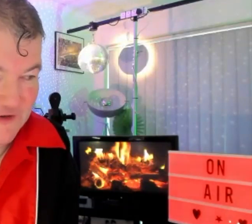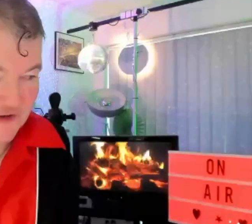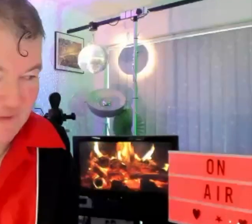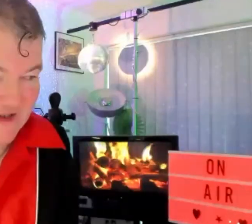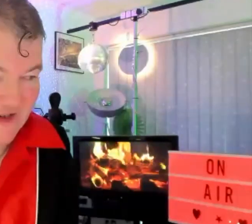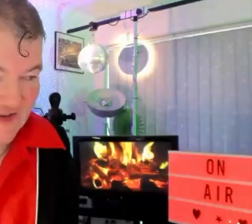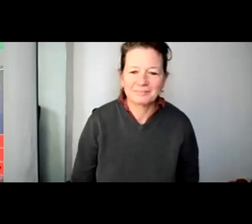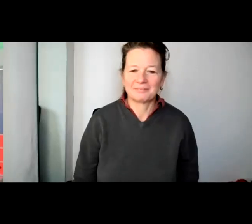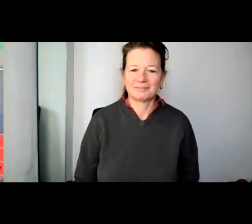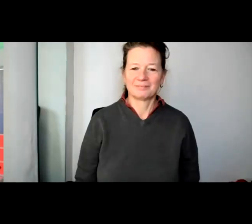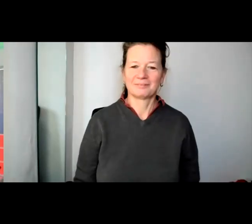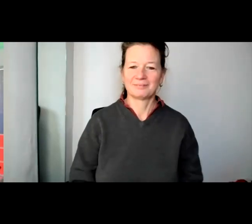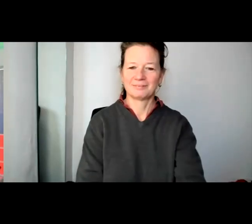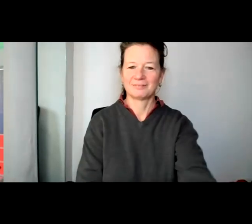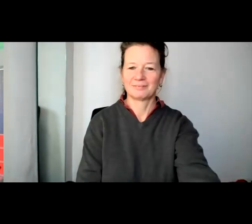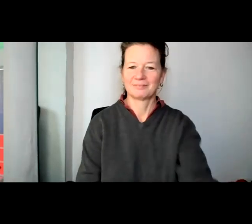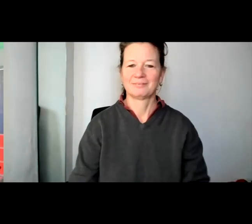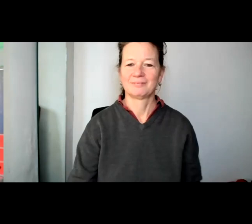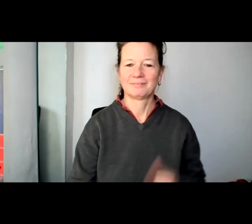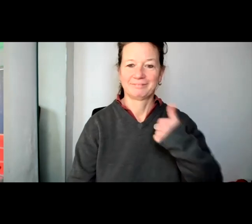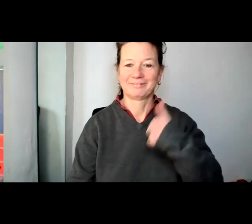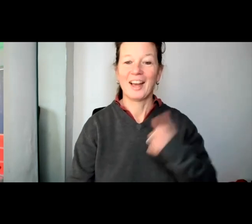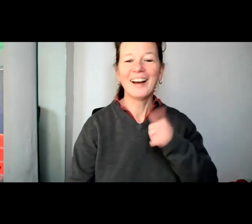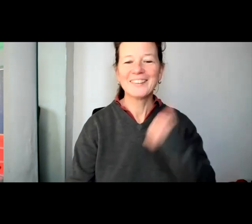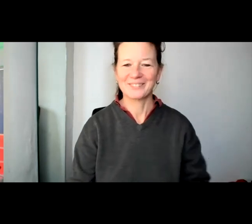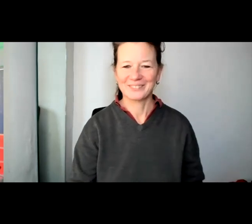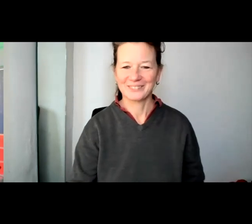Who's joining me? Is it Sula or... Yeah, hi, Sula.